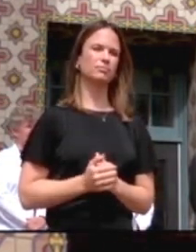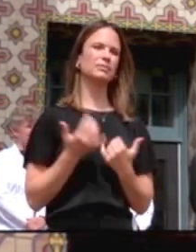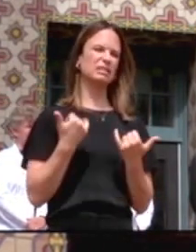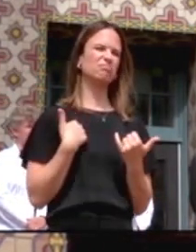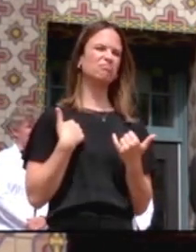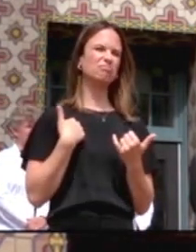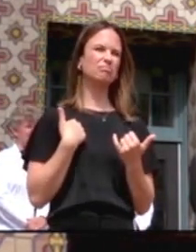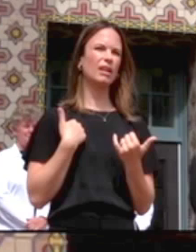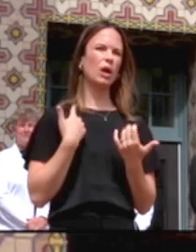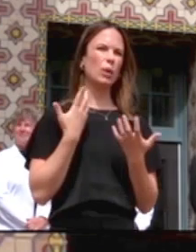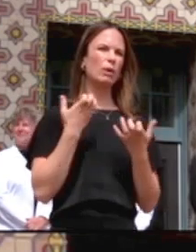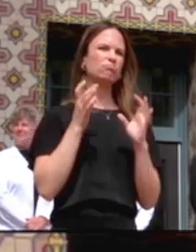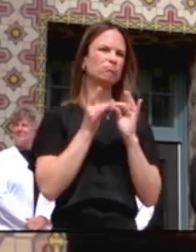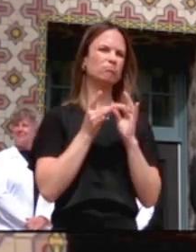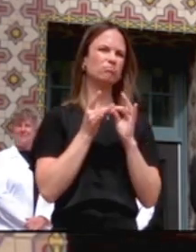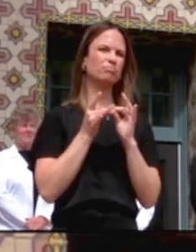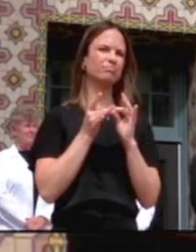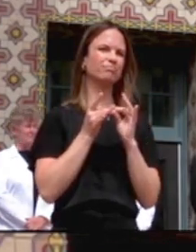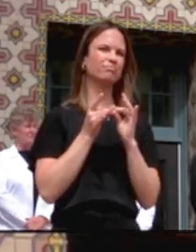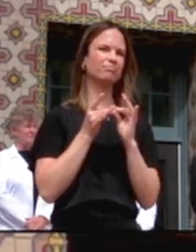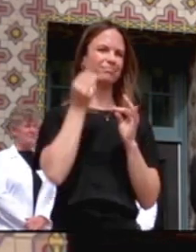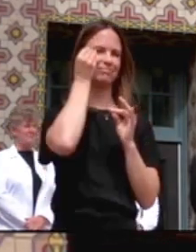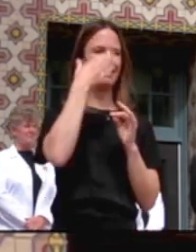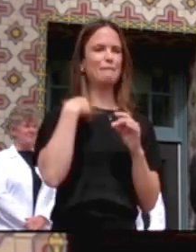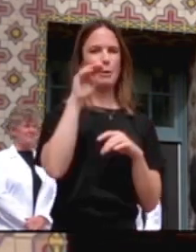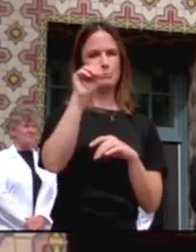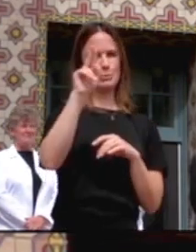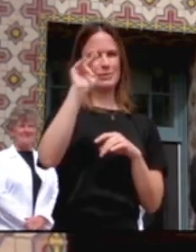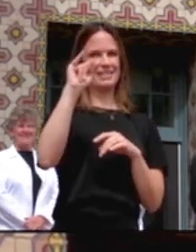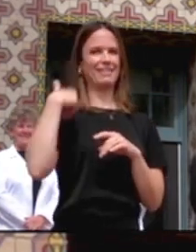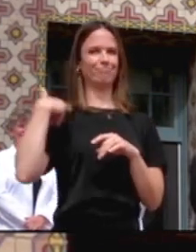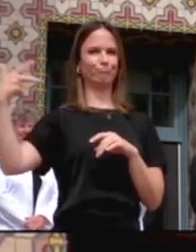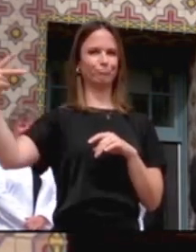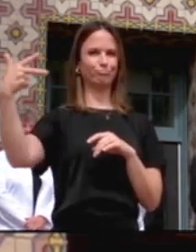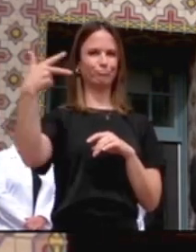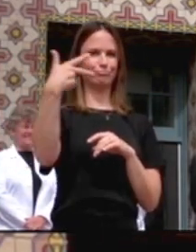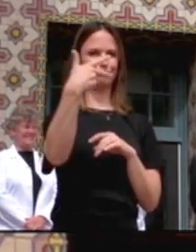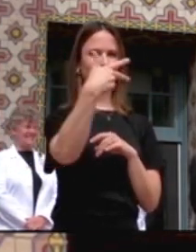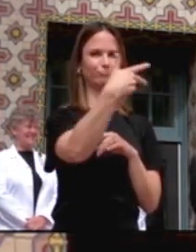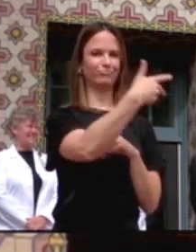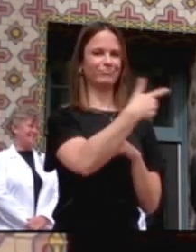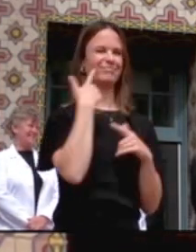close after the muni passes.